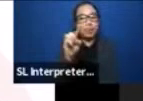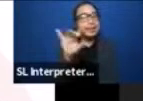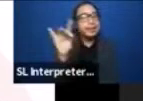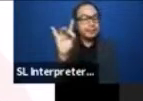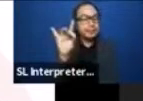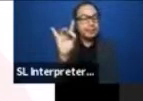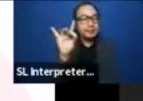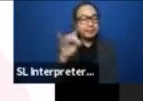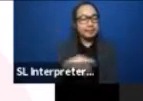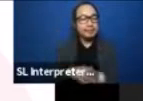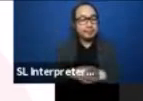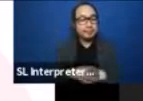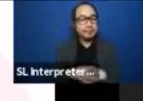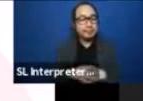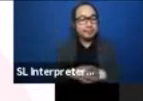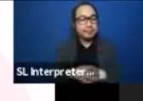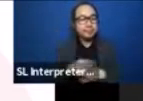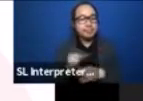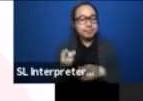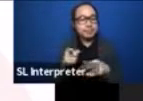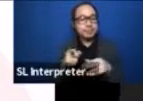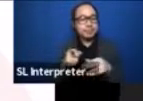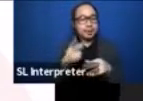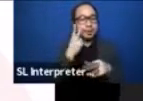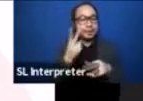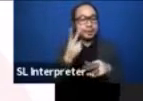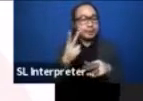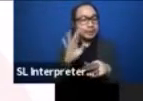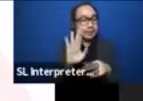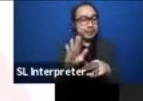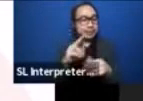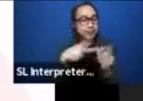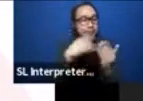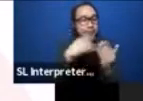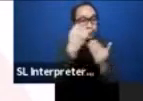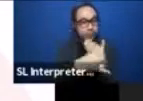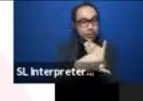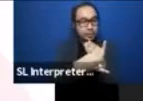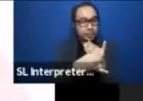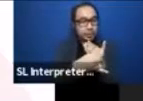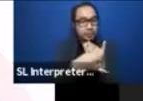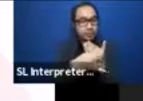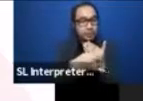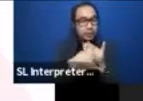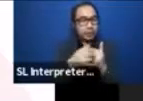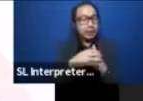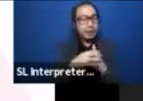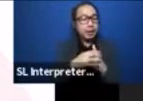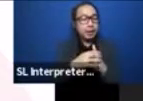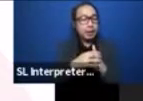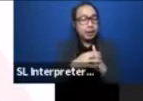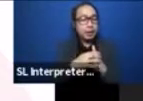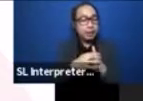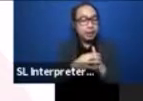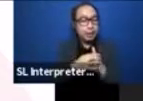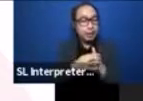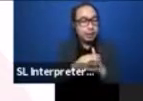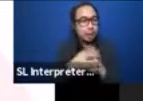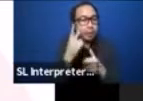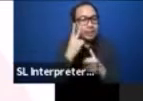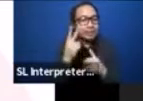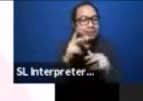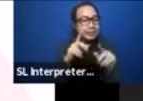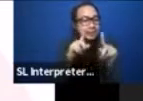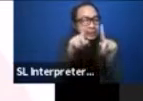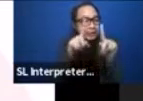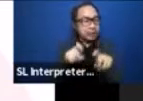2018. Just to let you brief out the mobiling project, is the multi-site single blind randomized controlled trials project